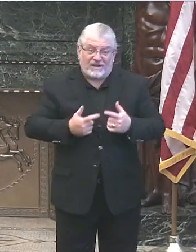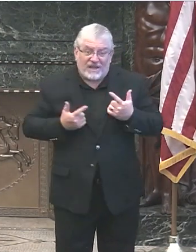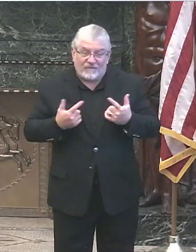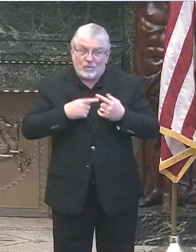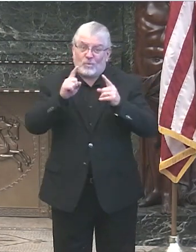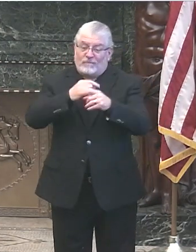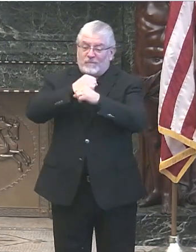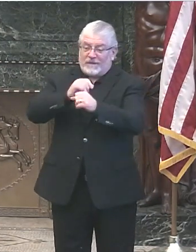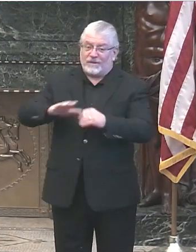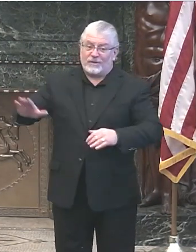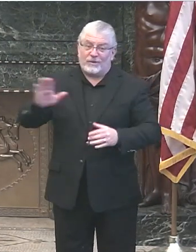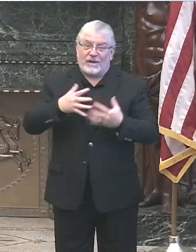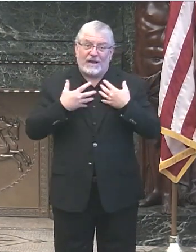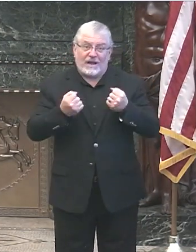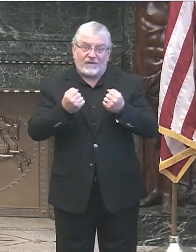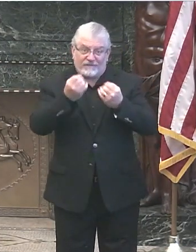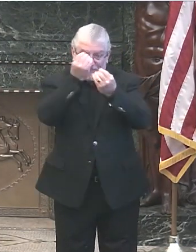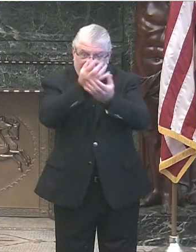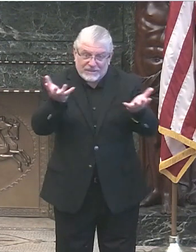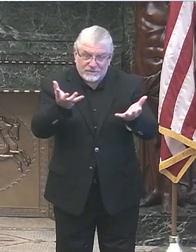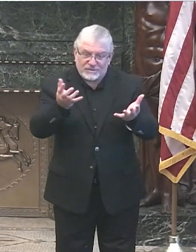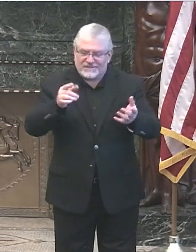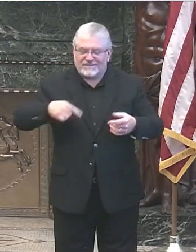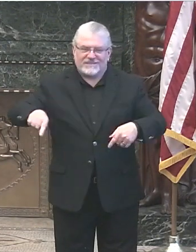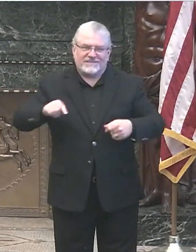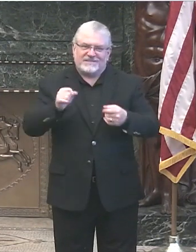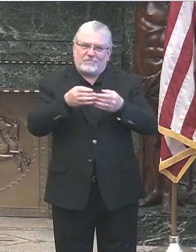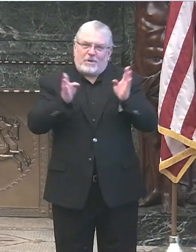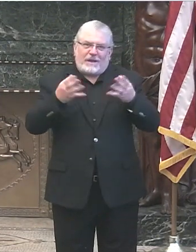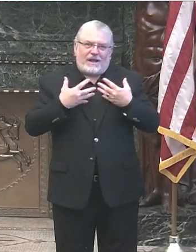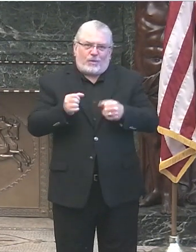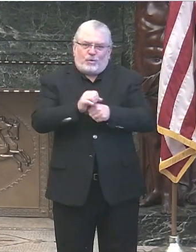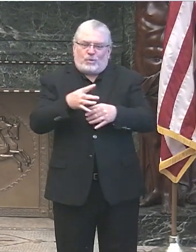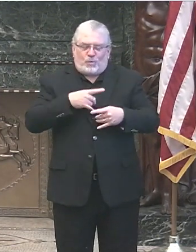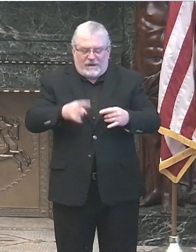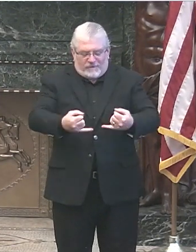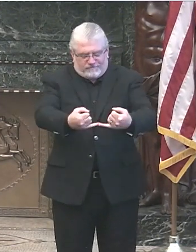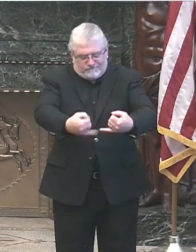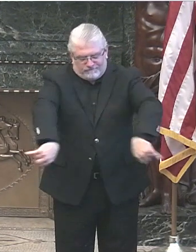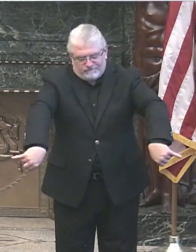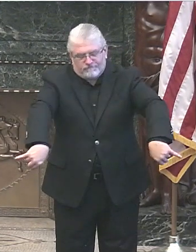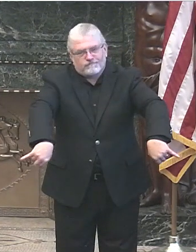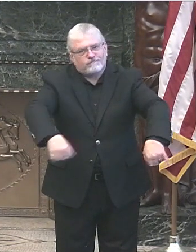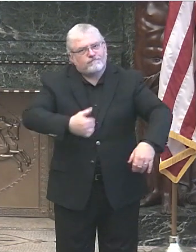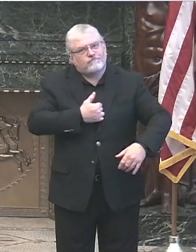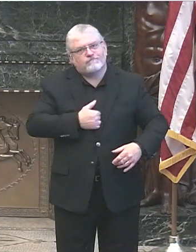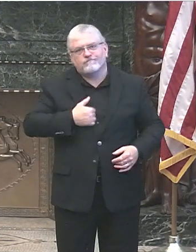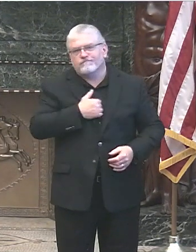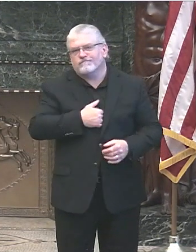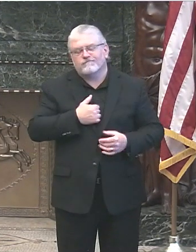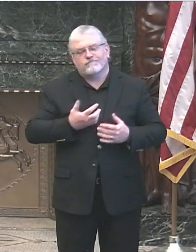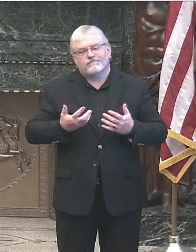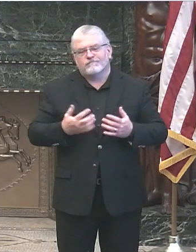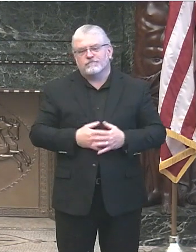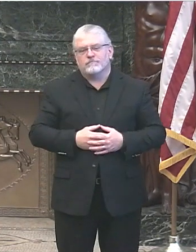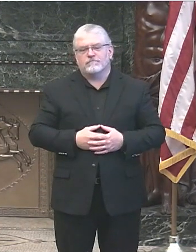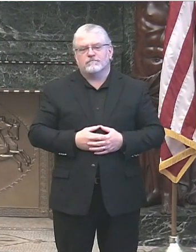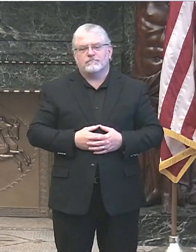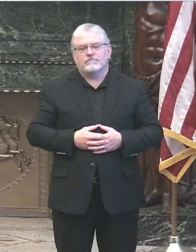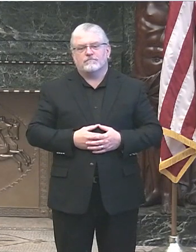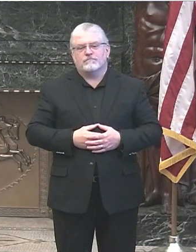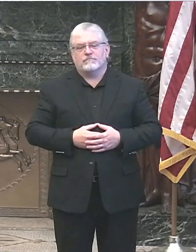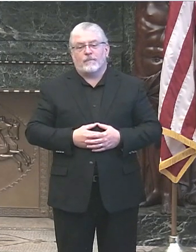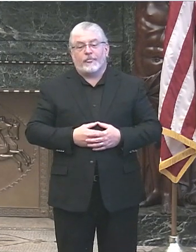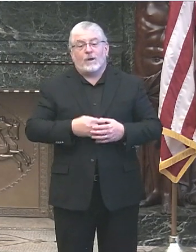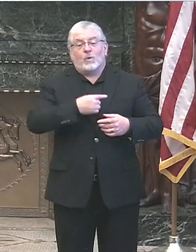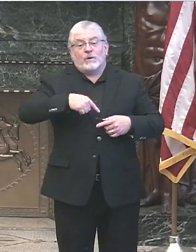employees, there's going to be a bright line, and I'm not going to cross it. And we, the city, collectively have decided we're not going to cross it. I hope you